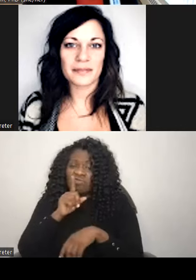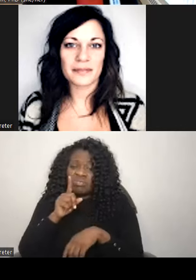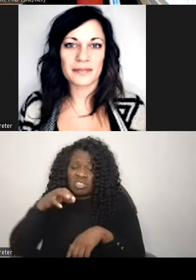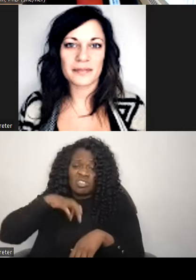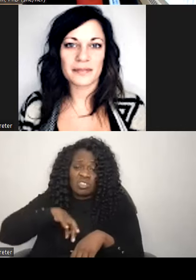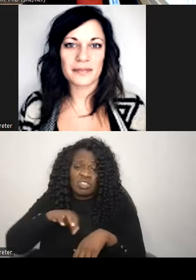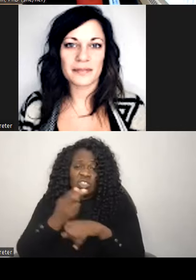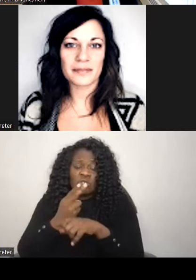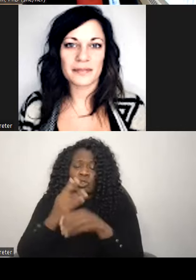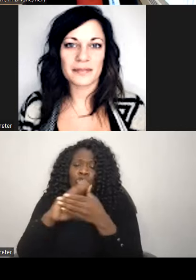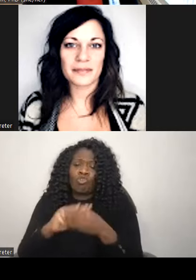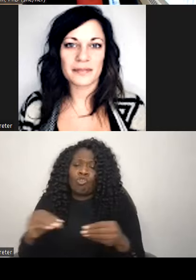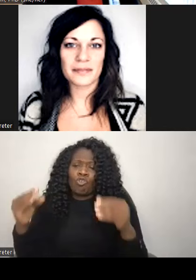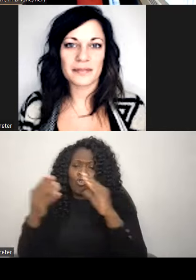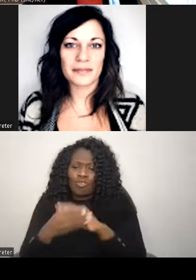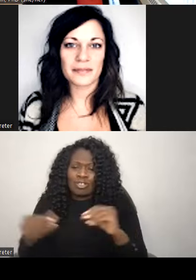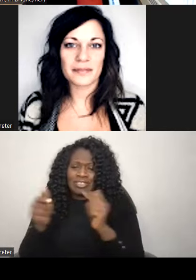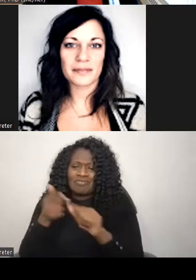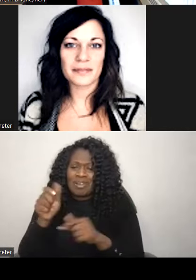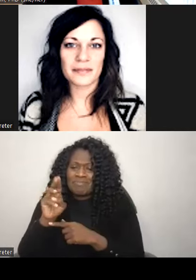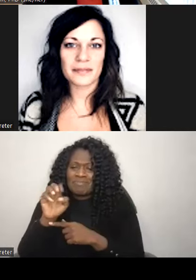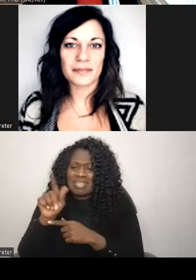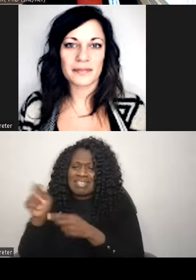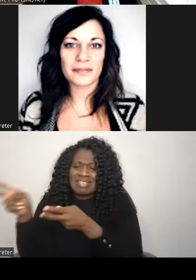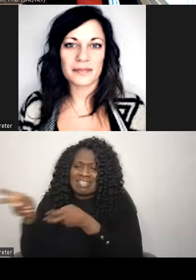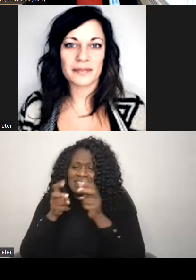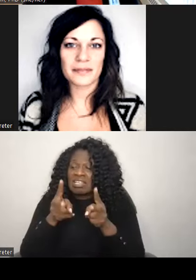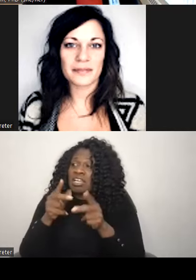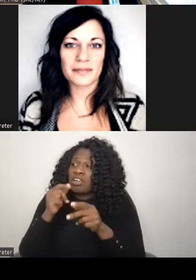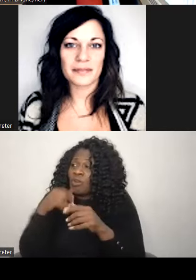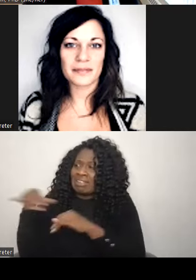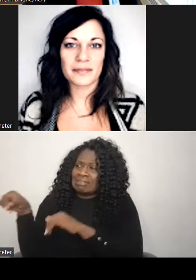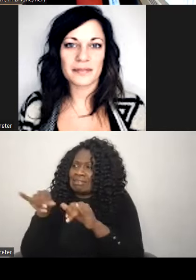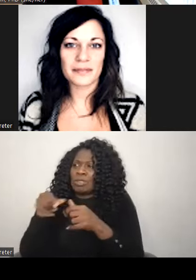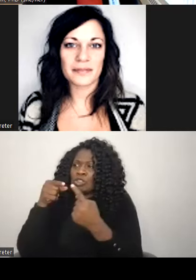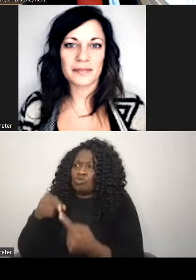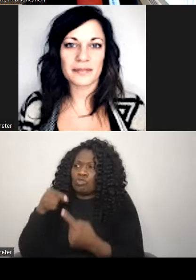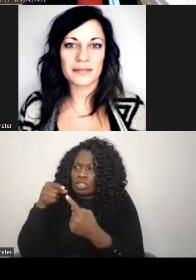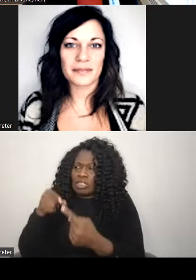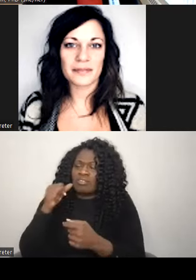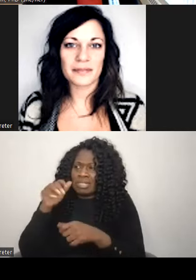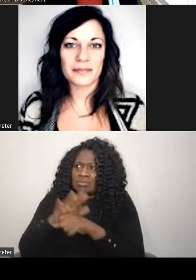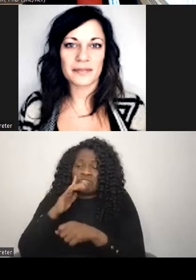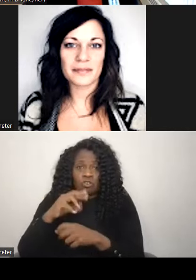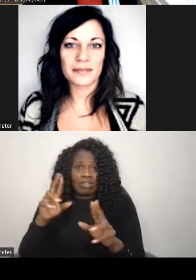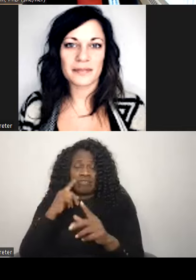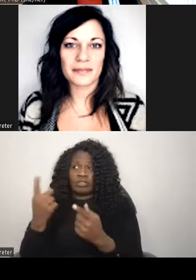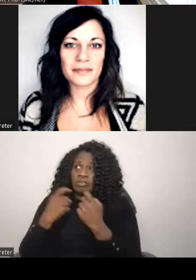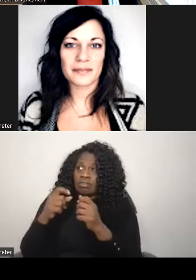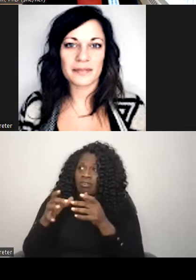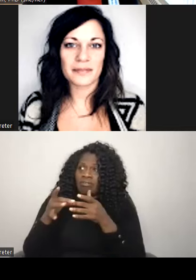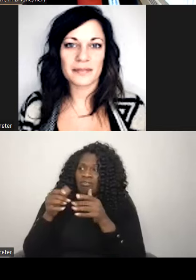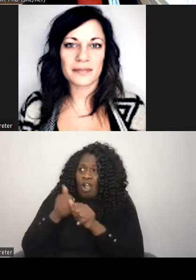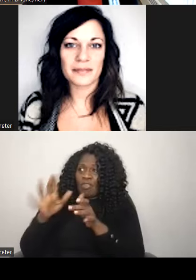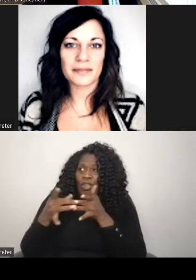to use stories in the media of children who've had similar struggles, and to make space for their questions and follow their lead.